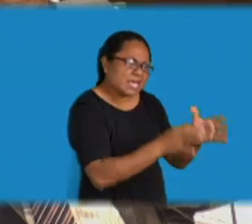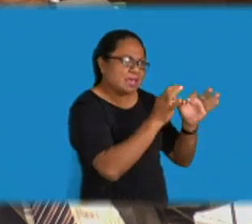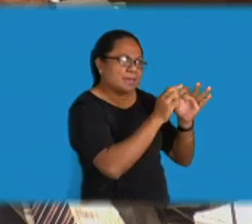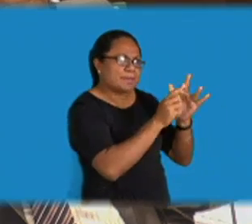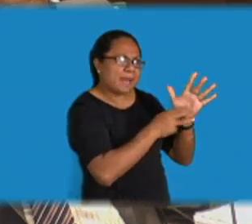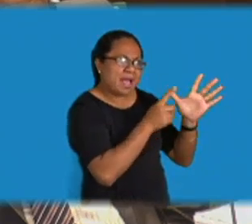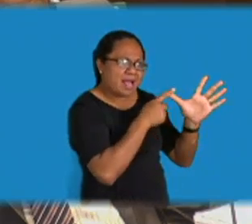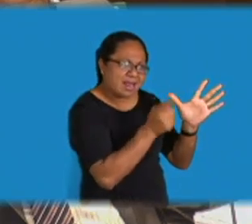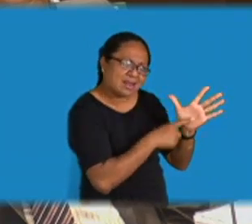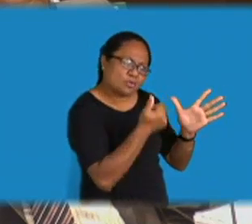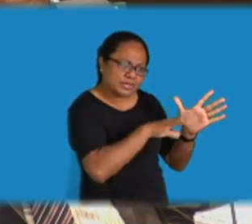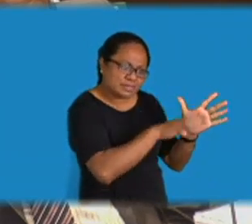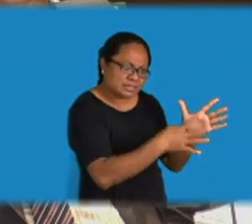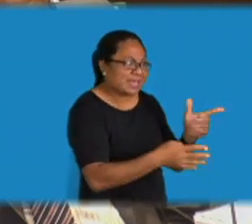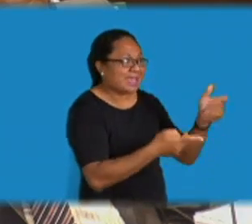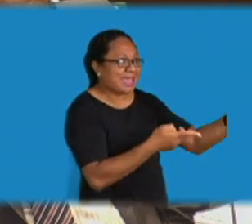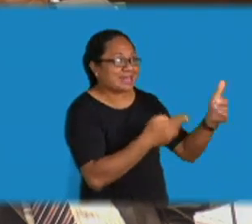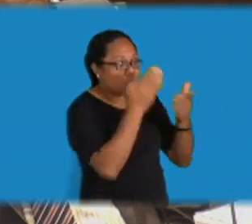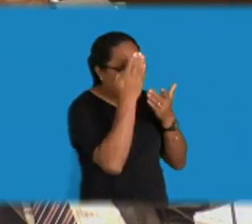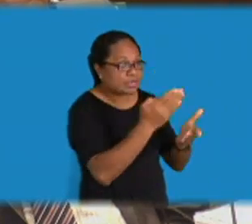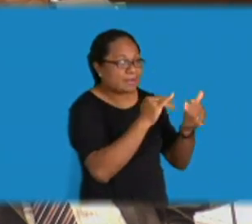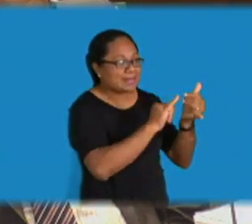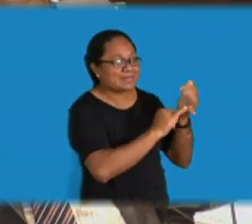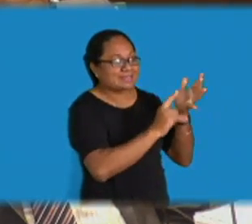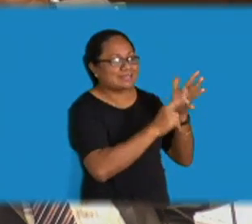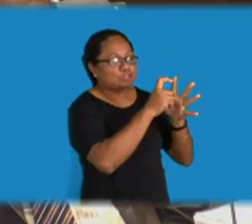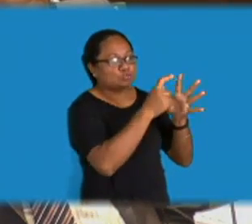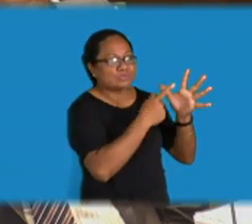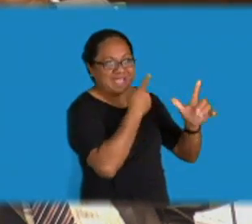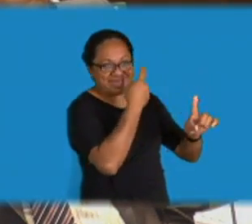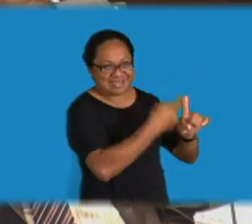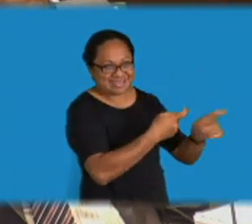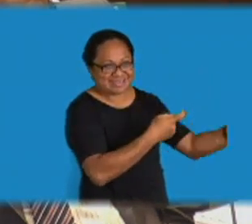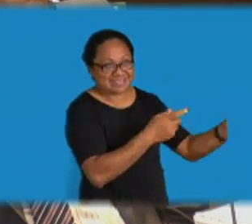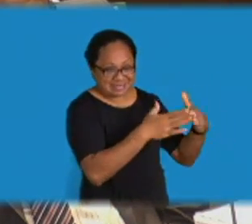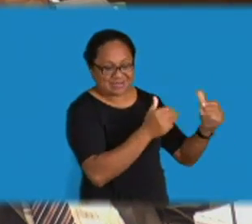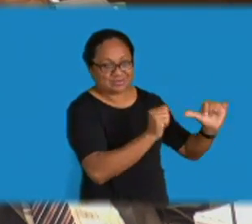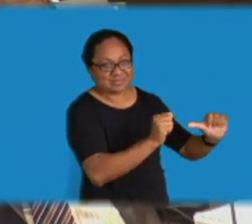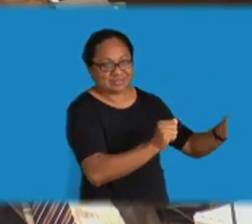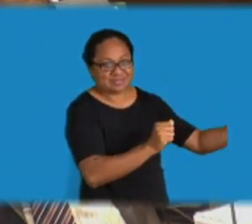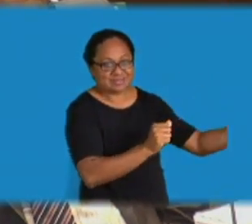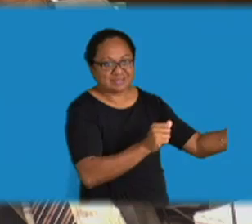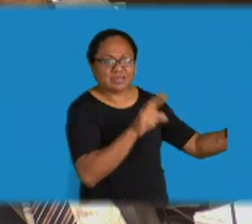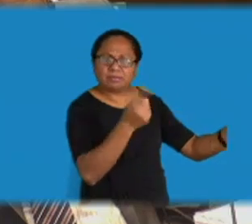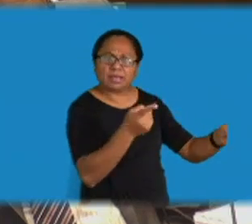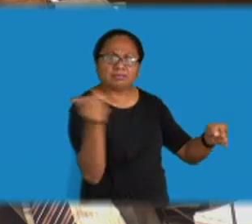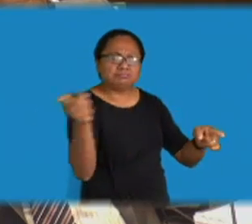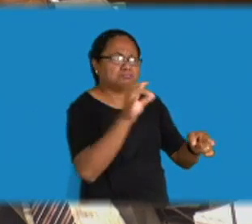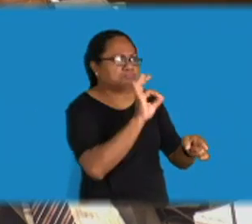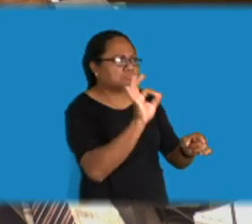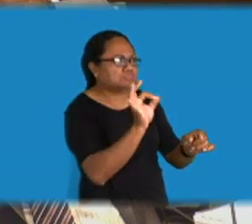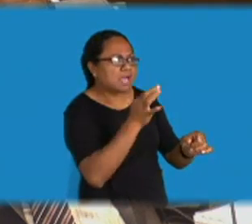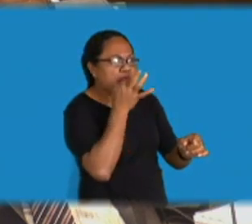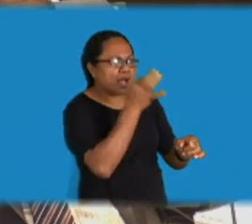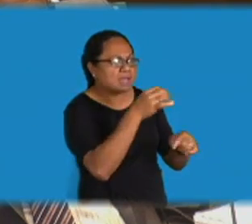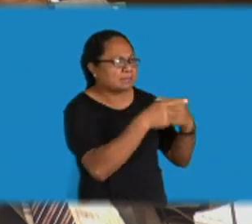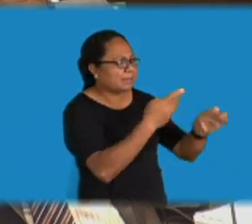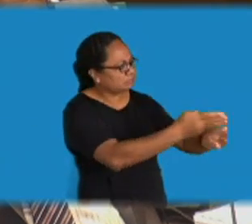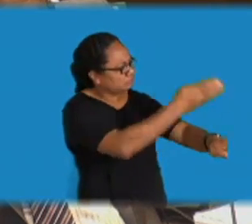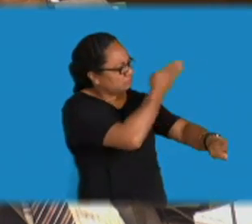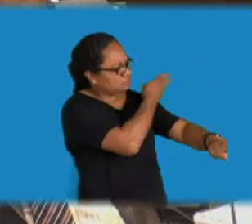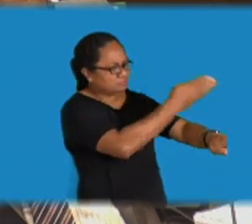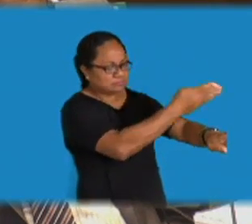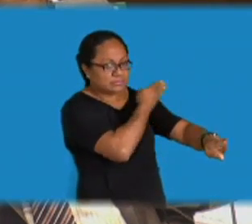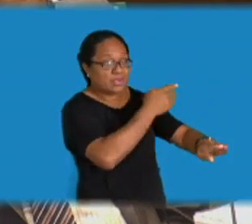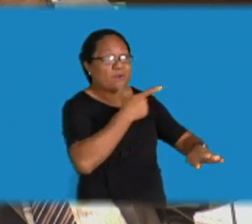as chairman, and Honorable Sudhakar when he is still the chairman. They're not asking about 2000 and 2006 because they know there are